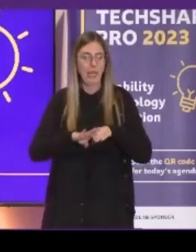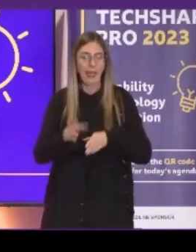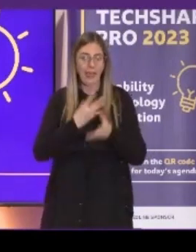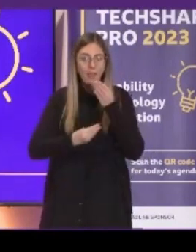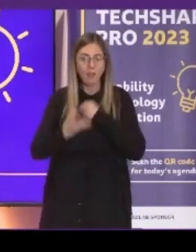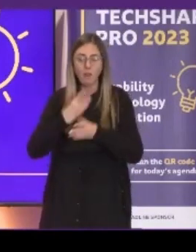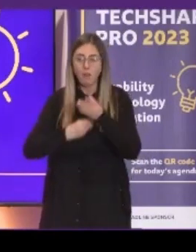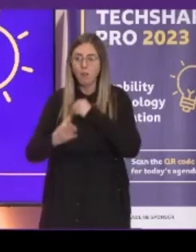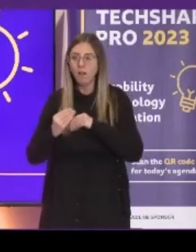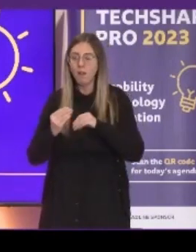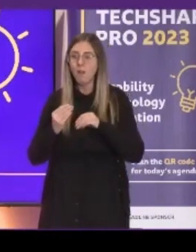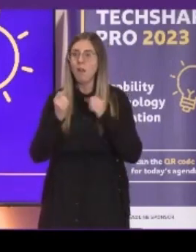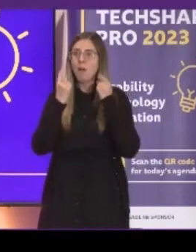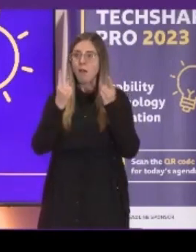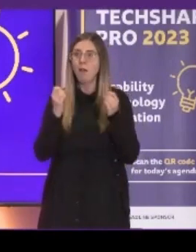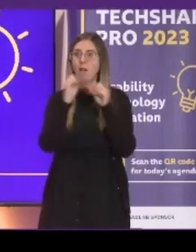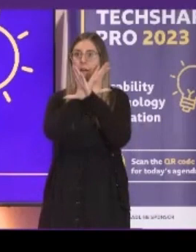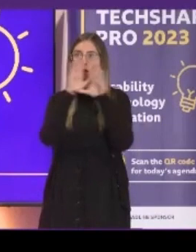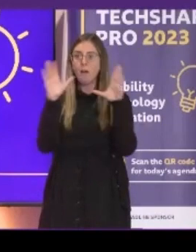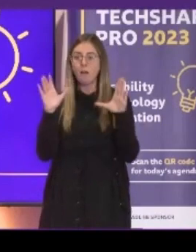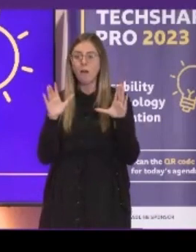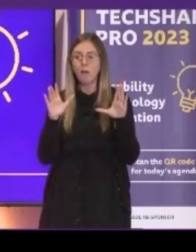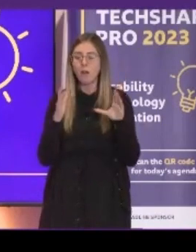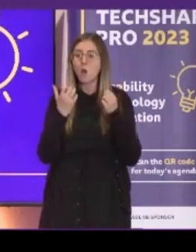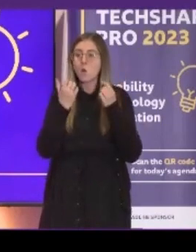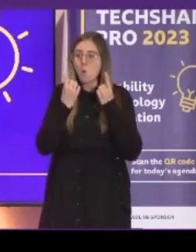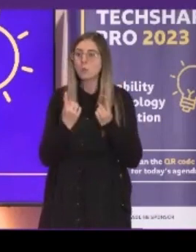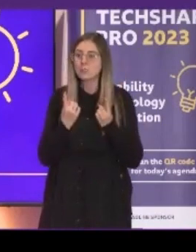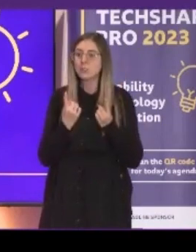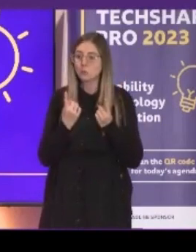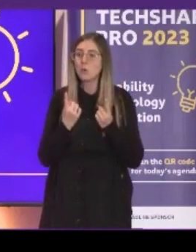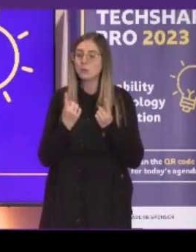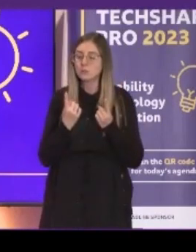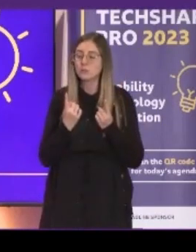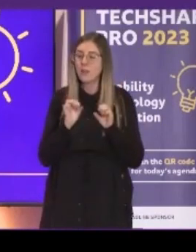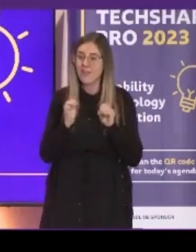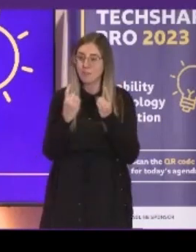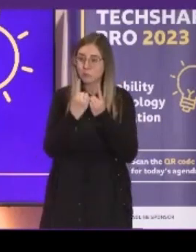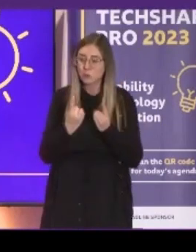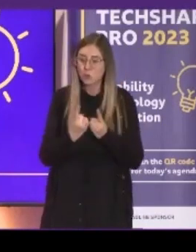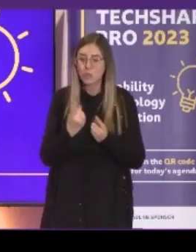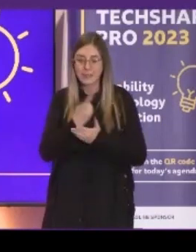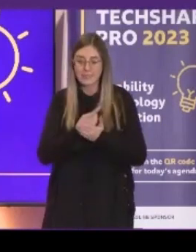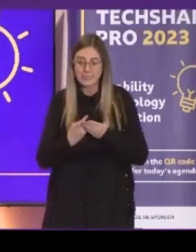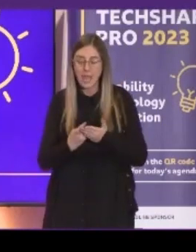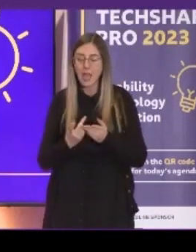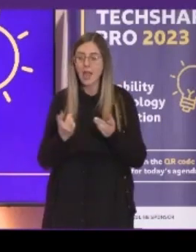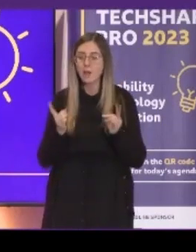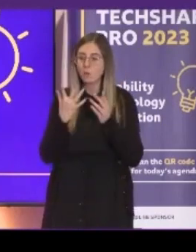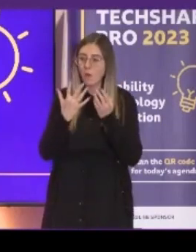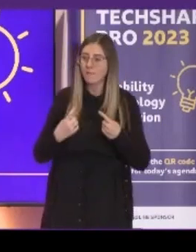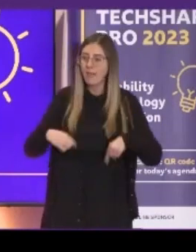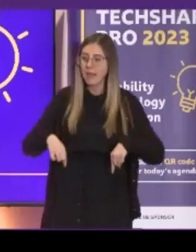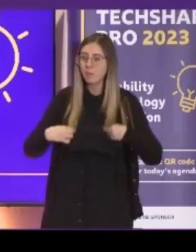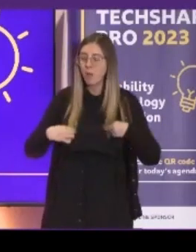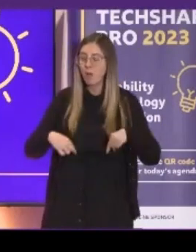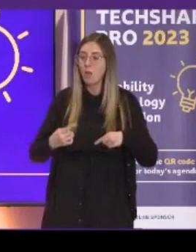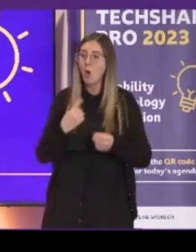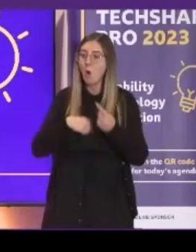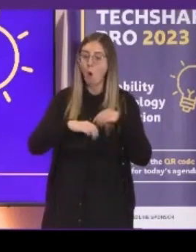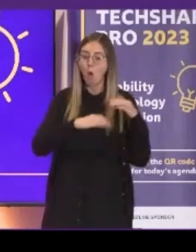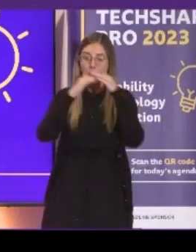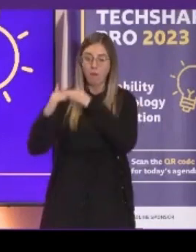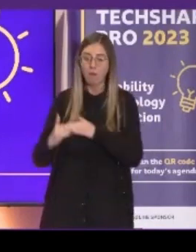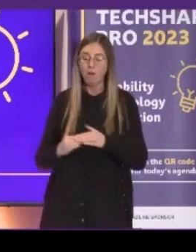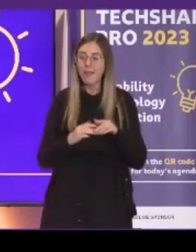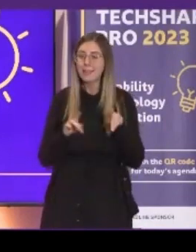us up to a level where we were able to converse at the same level as the internal teams about the design of accessible products around e-learning,